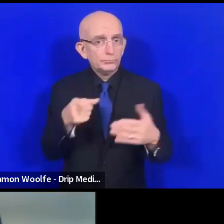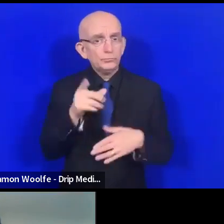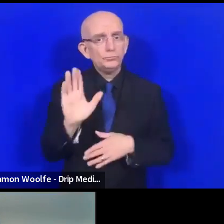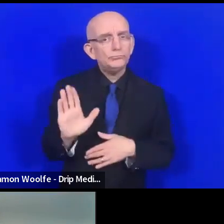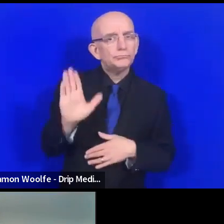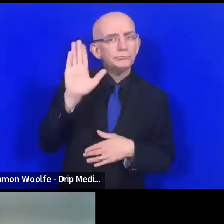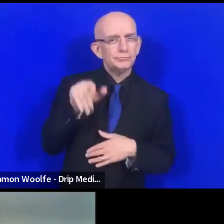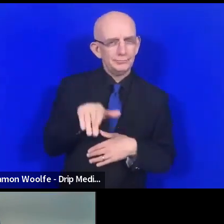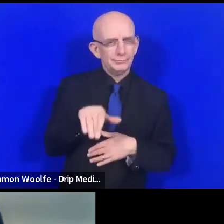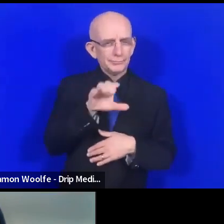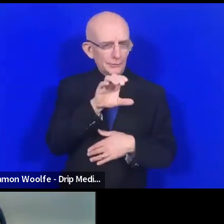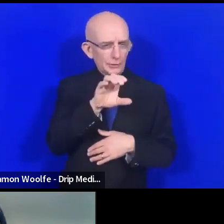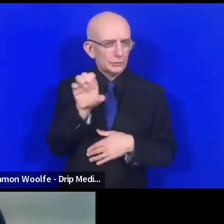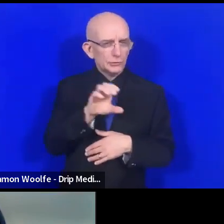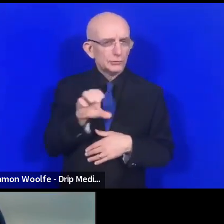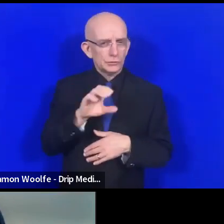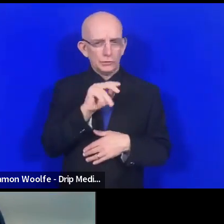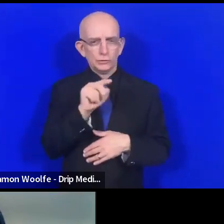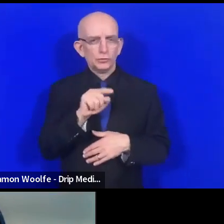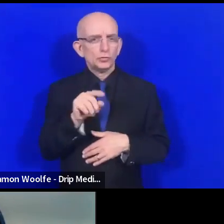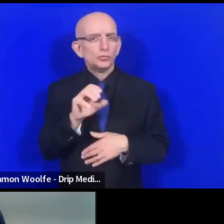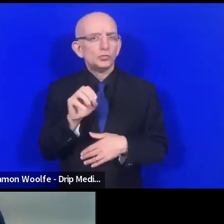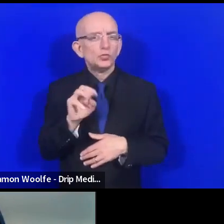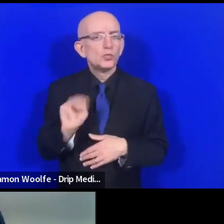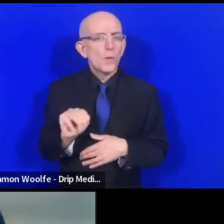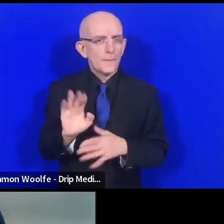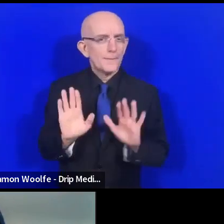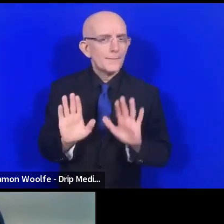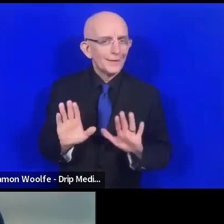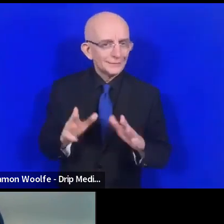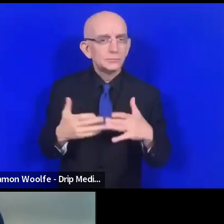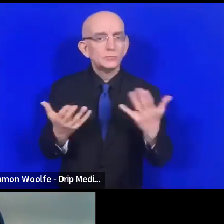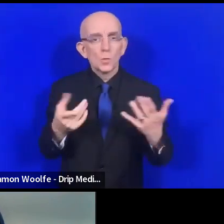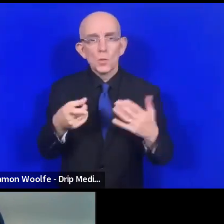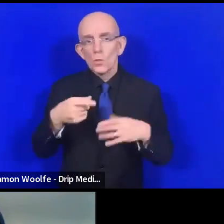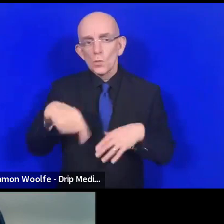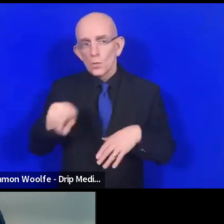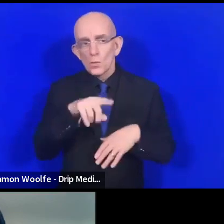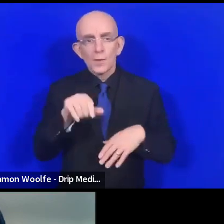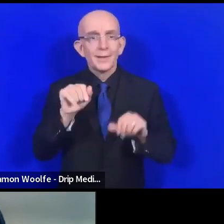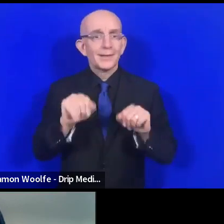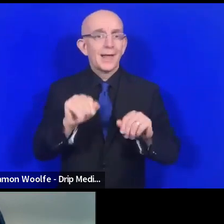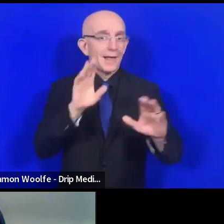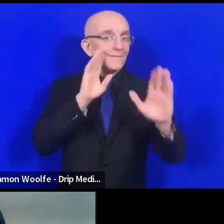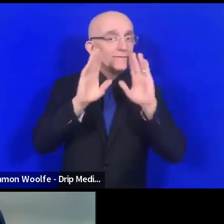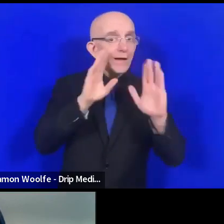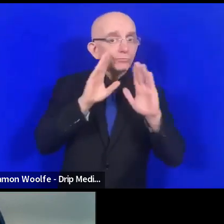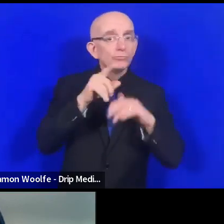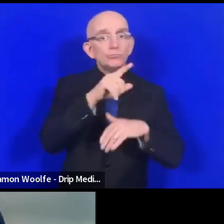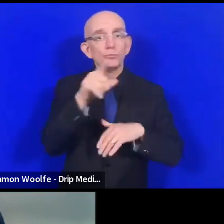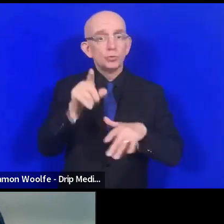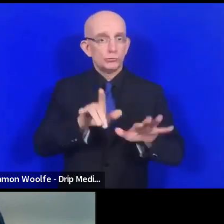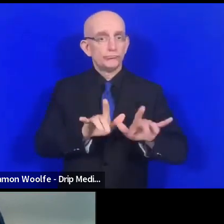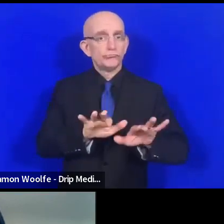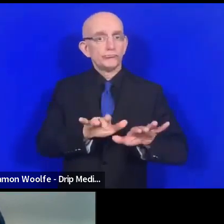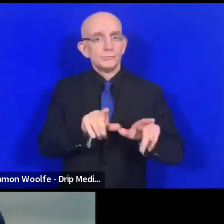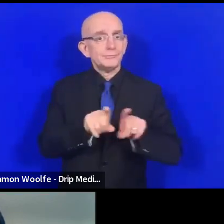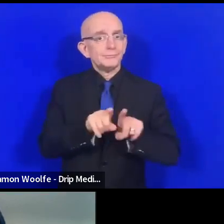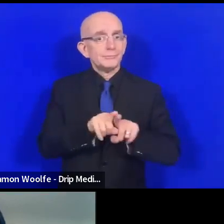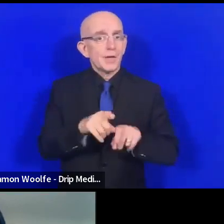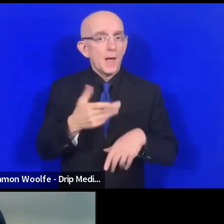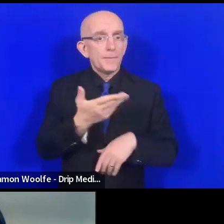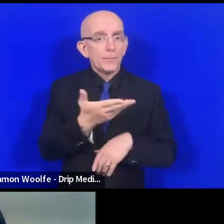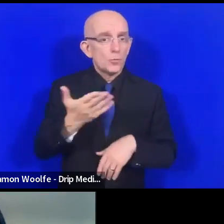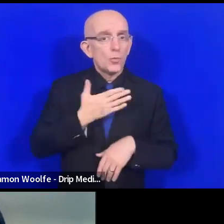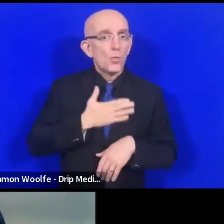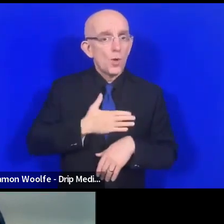on camera and let us know in any way that you can, that you want to speak. And we look forward to hearing your thoughts and questions.